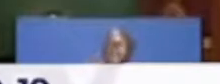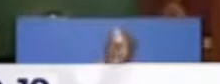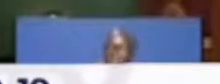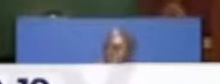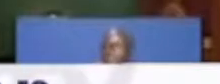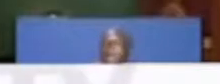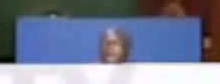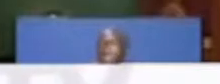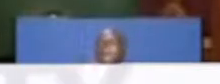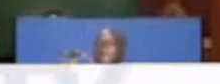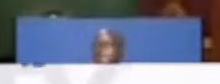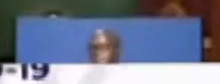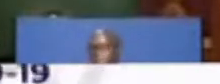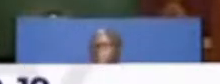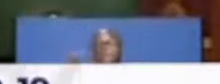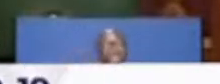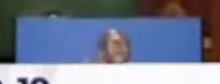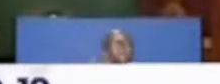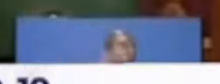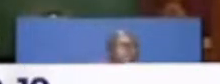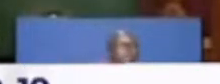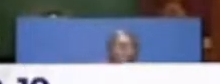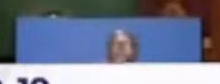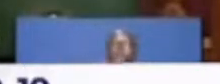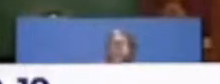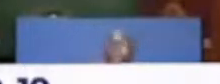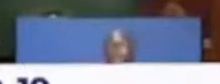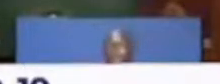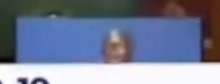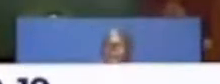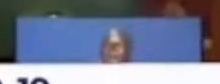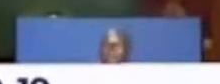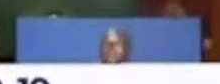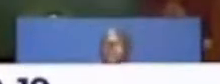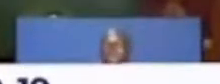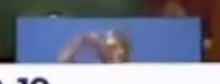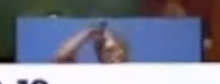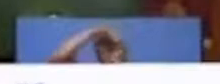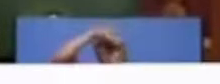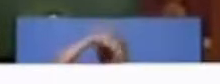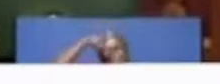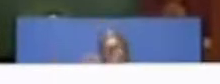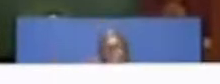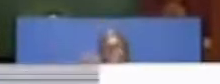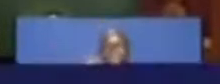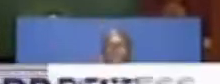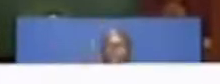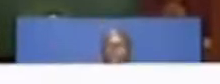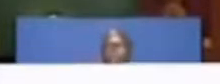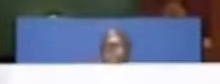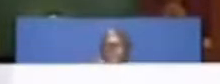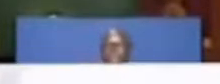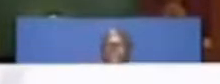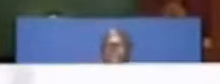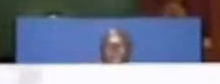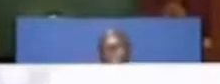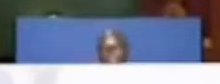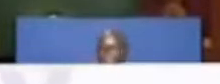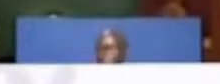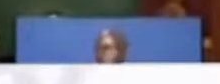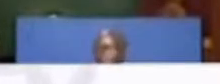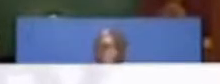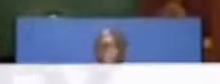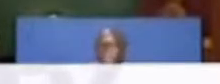3,319 compared to 111 graduates when I took over in 2013.